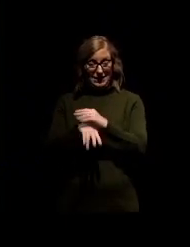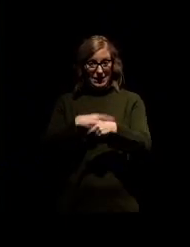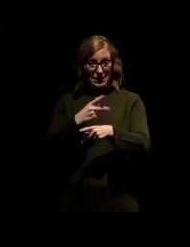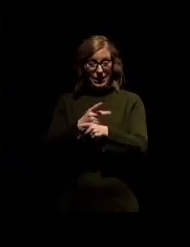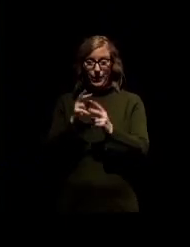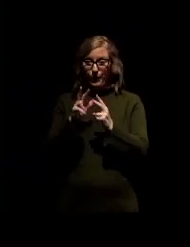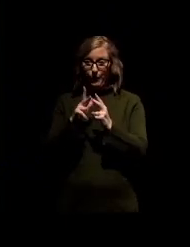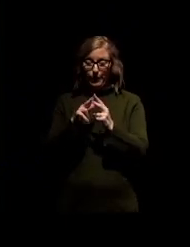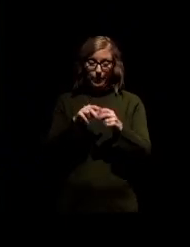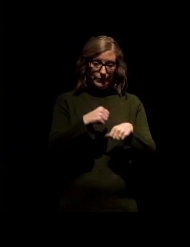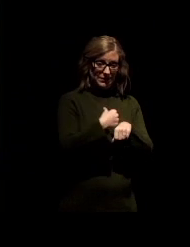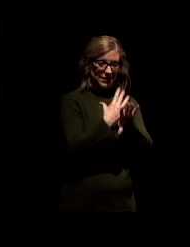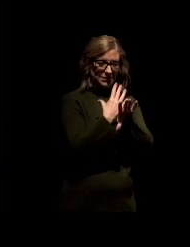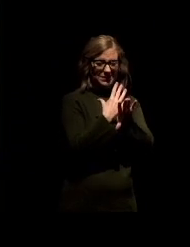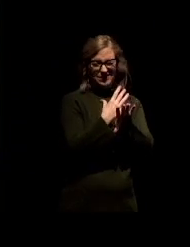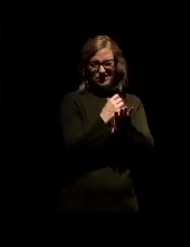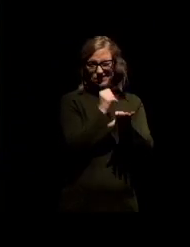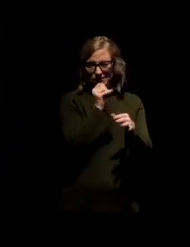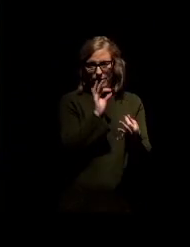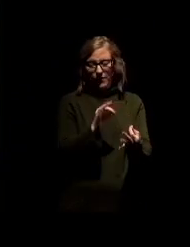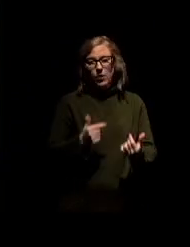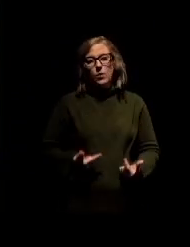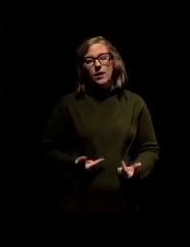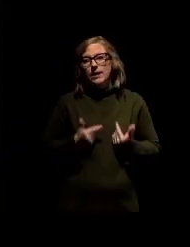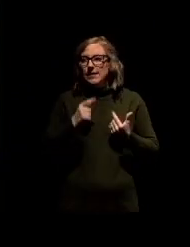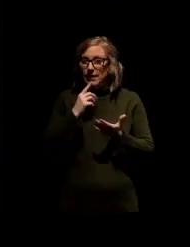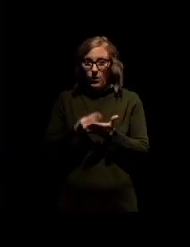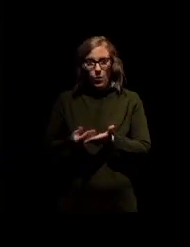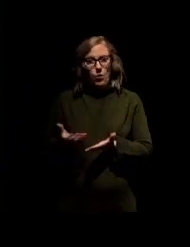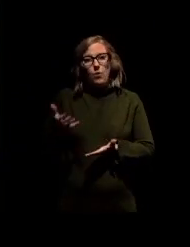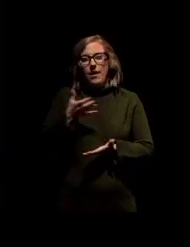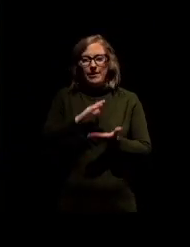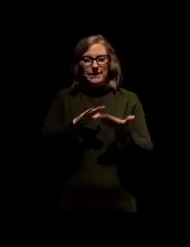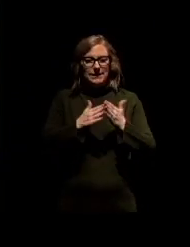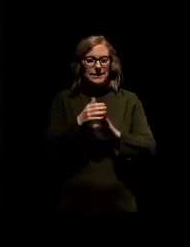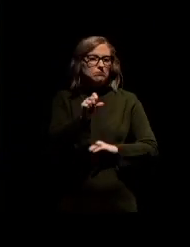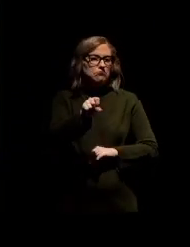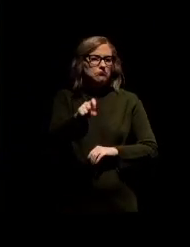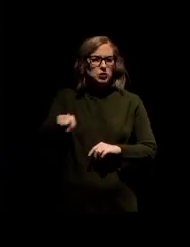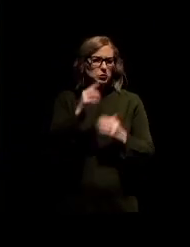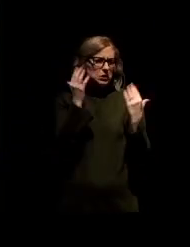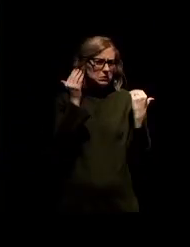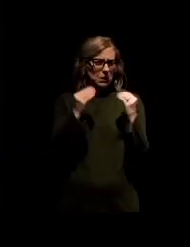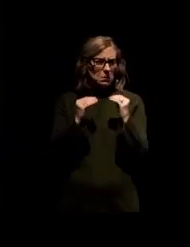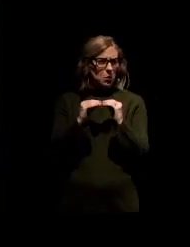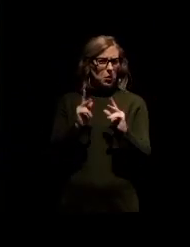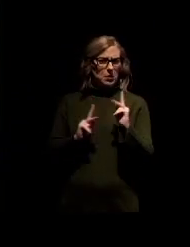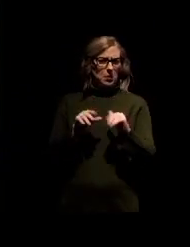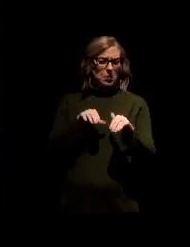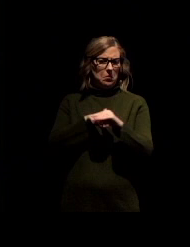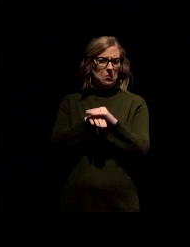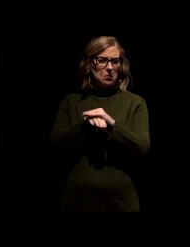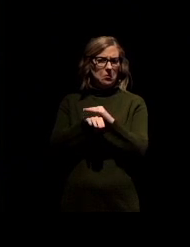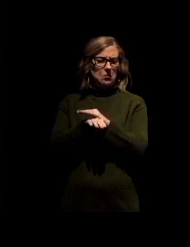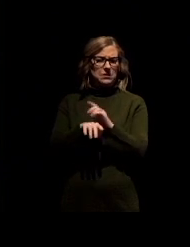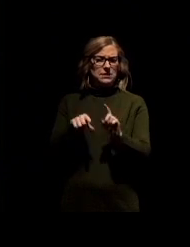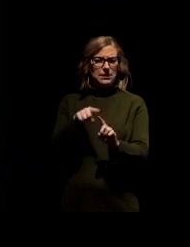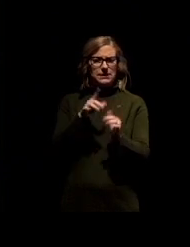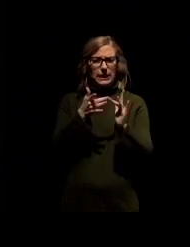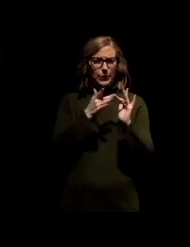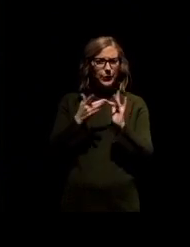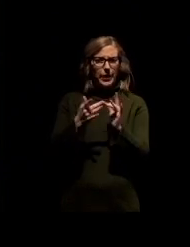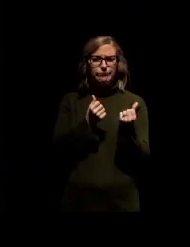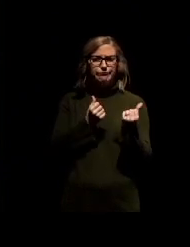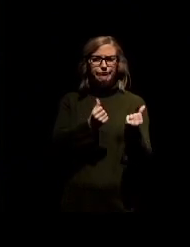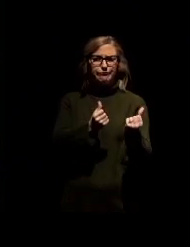ideal. We live in a very wealthy city, but you'd expect a lot of people would have access to